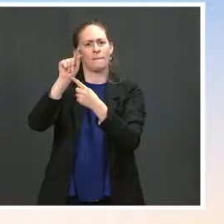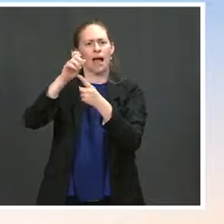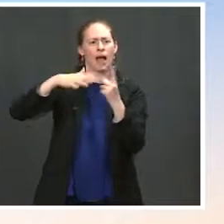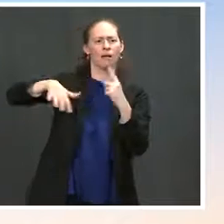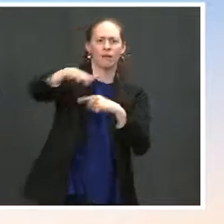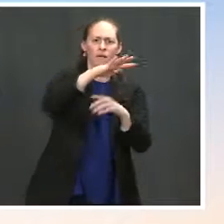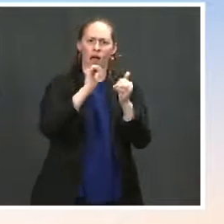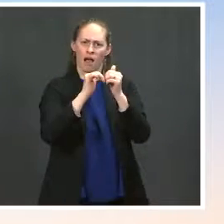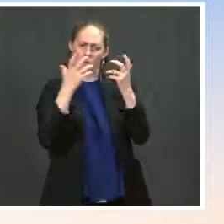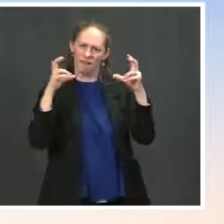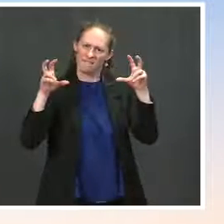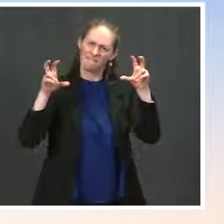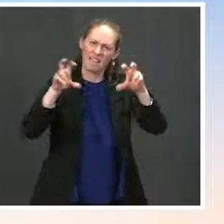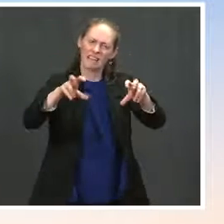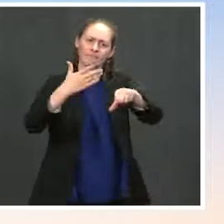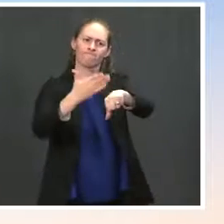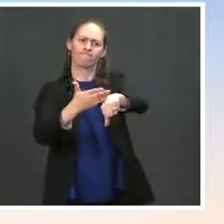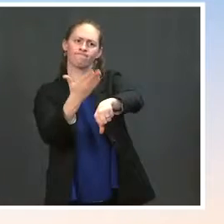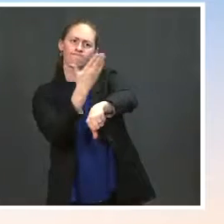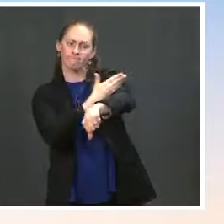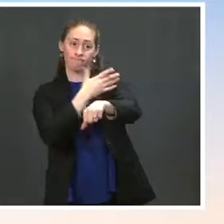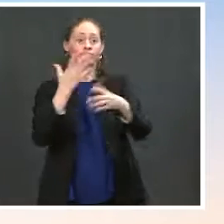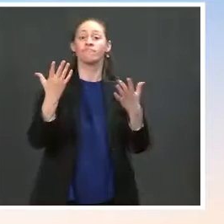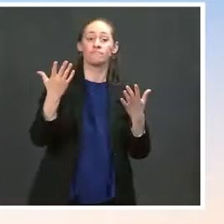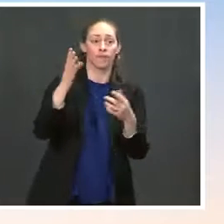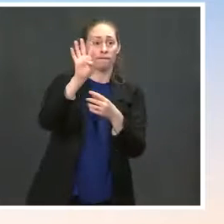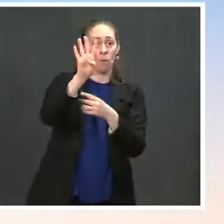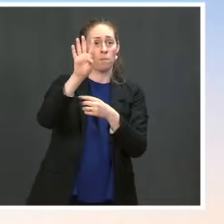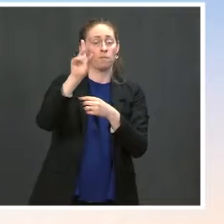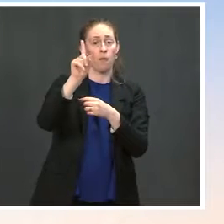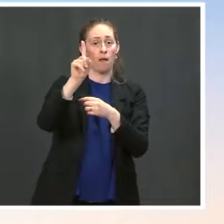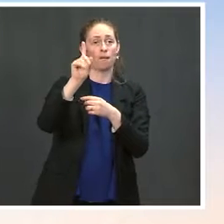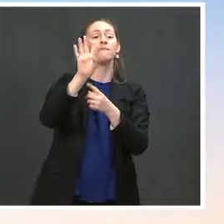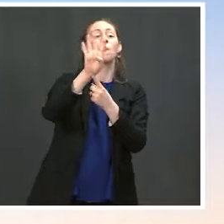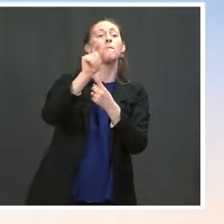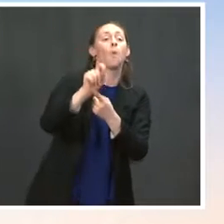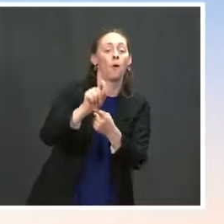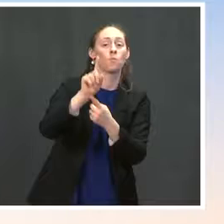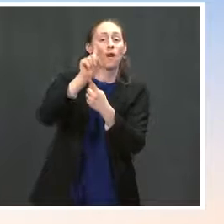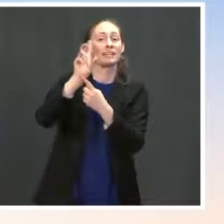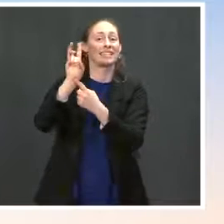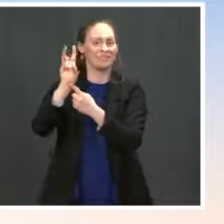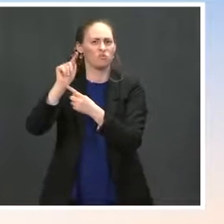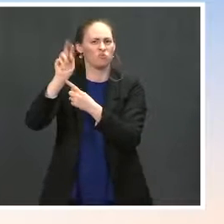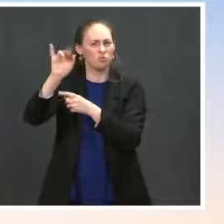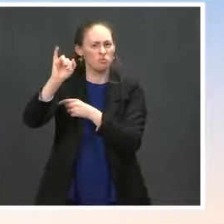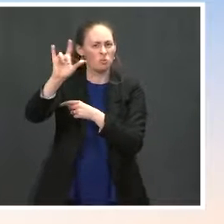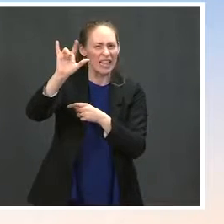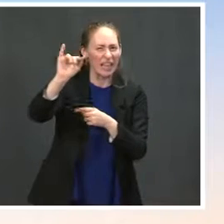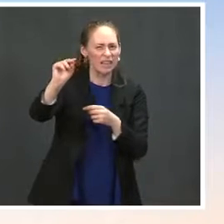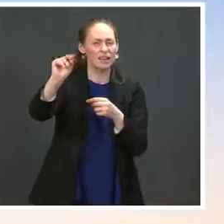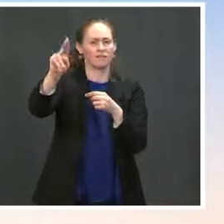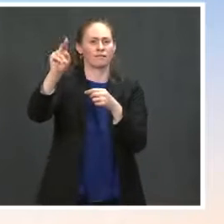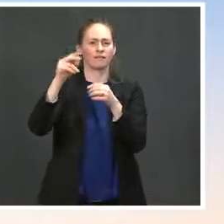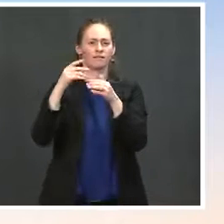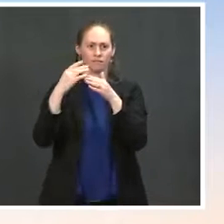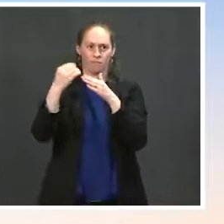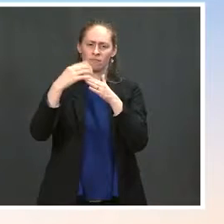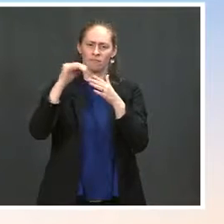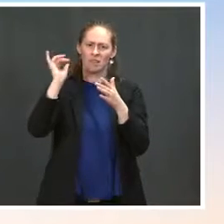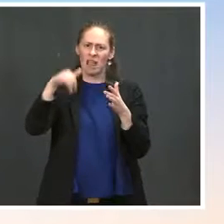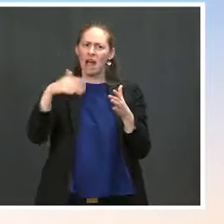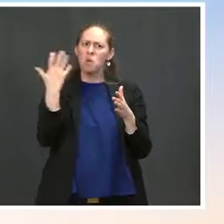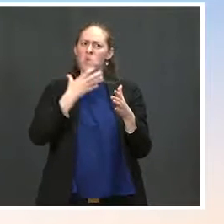investments, $4.16 trillion over the next 10 years. That's been a really missing element in all of